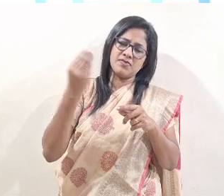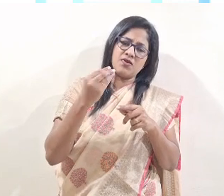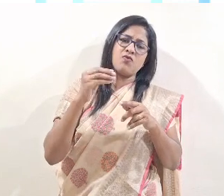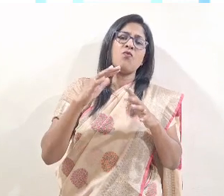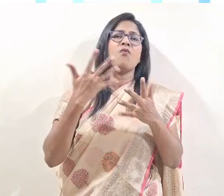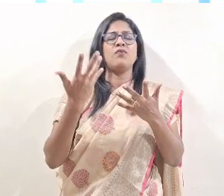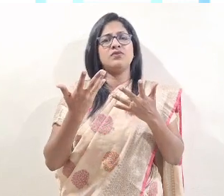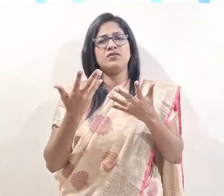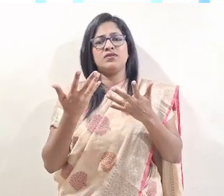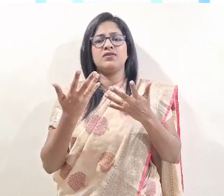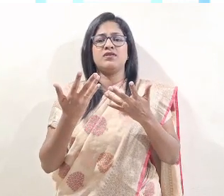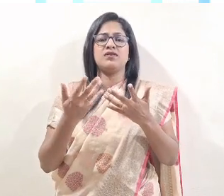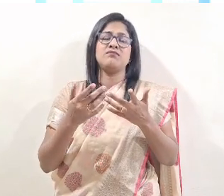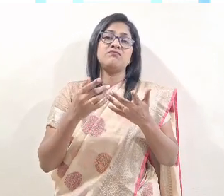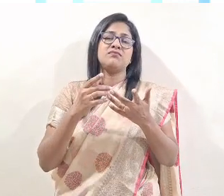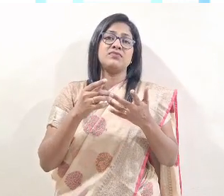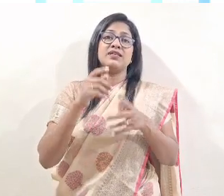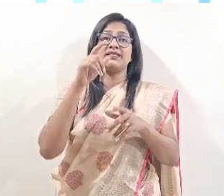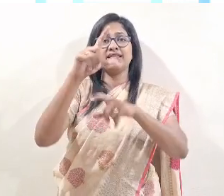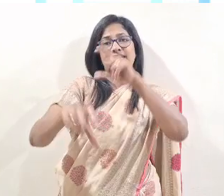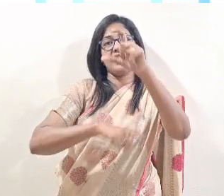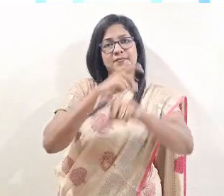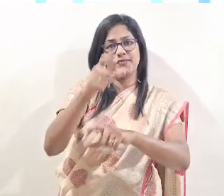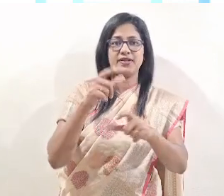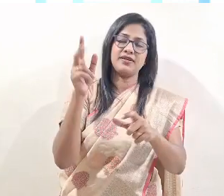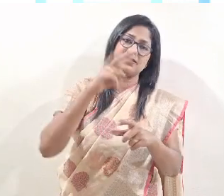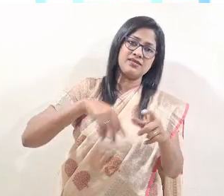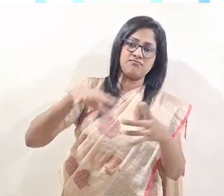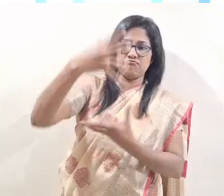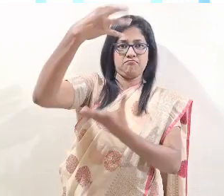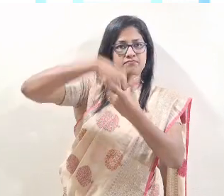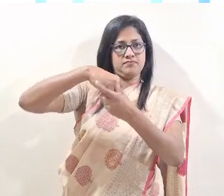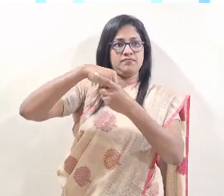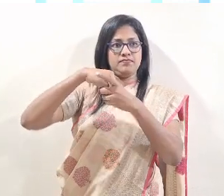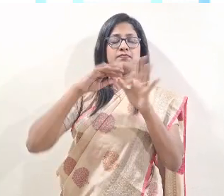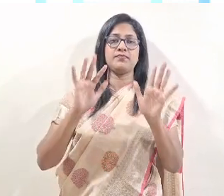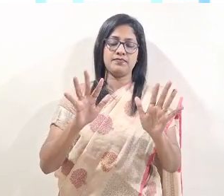sometimes, obviously, the companies take part.